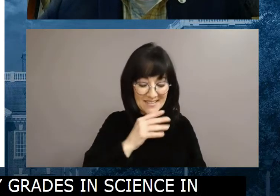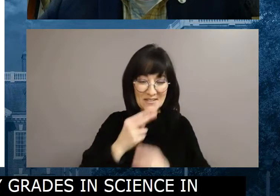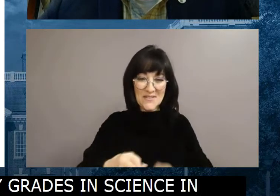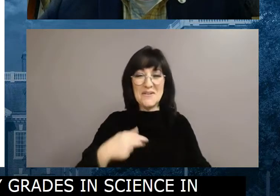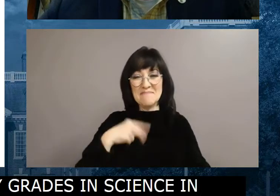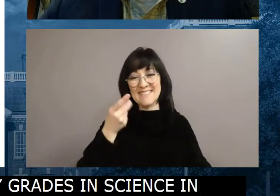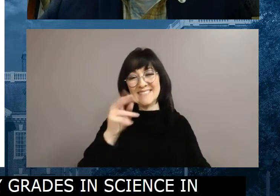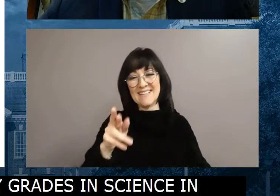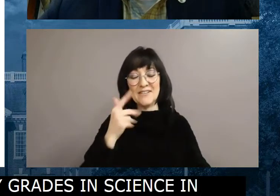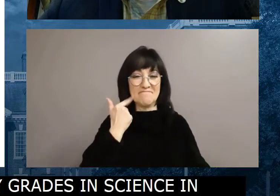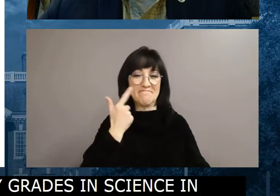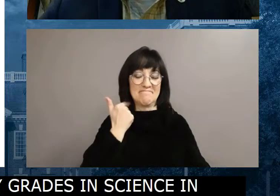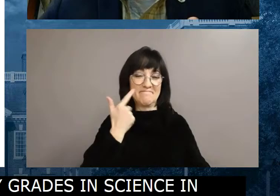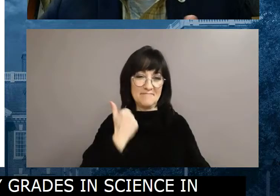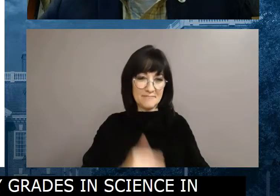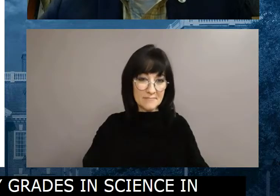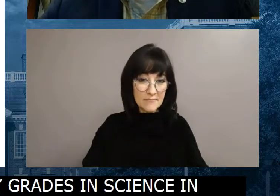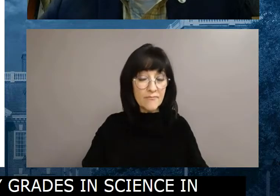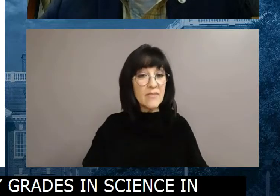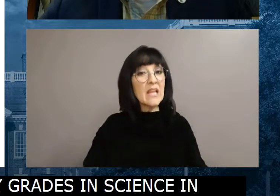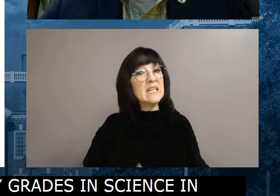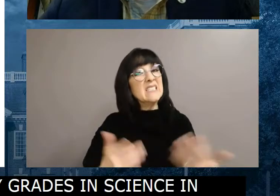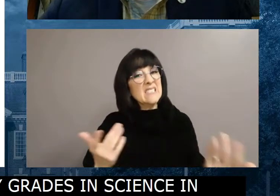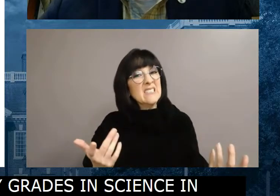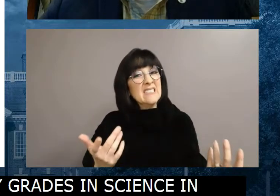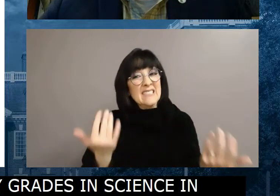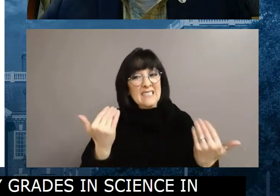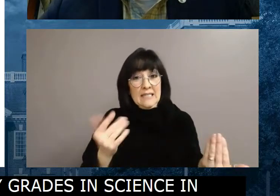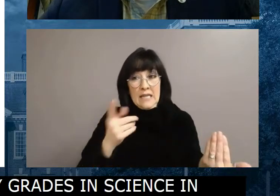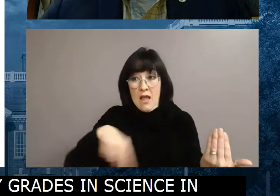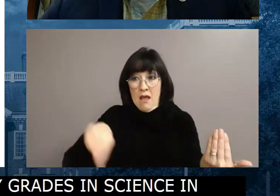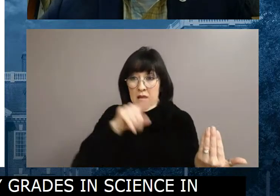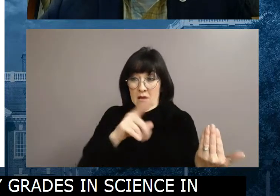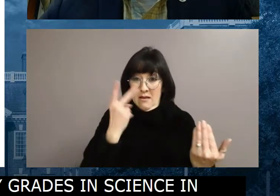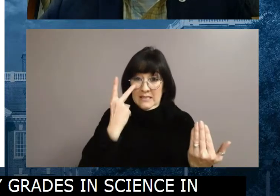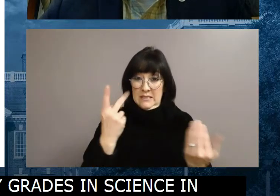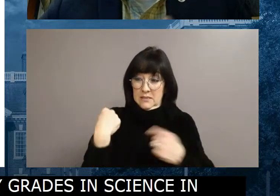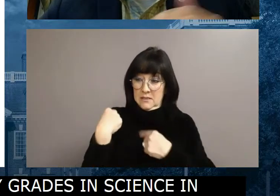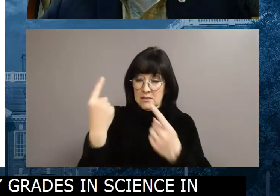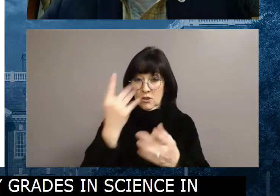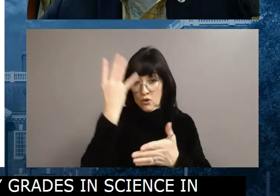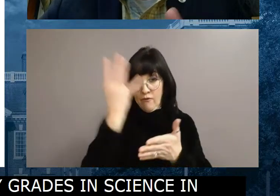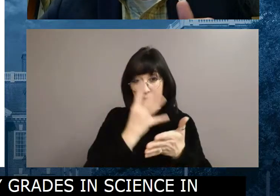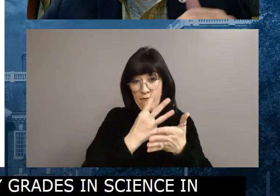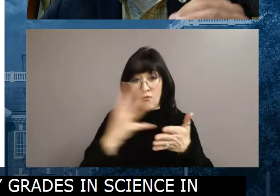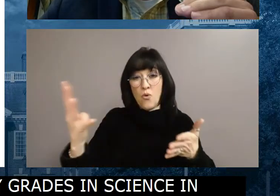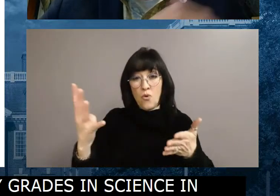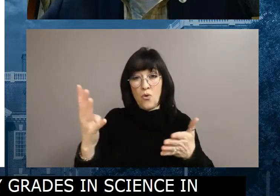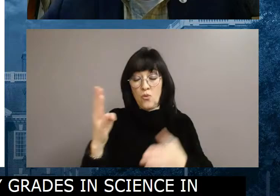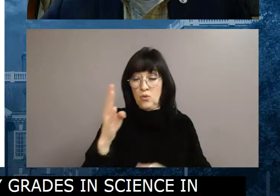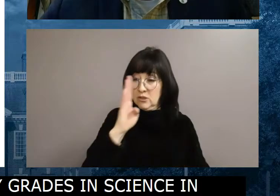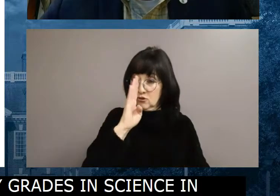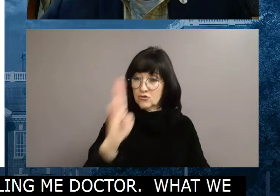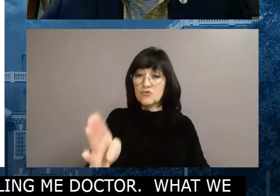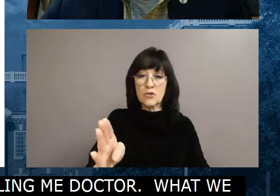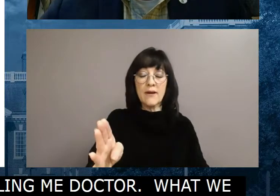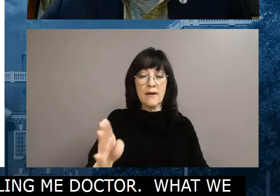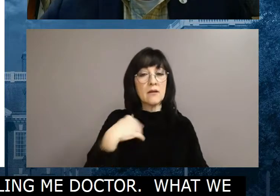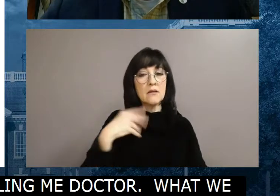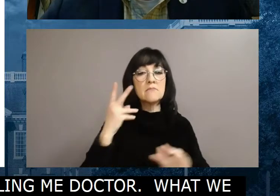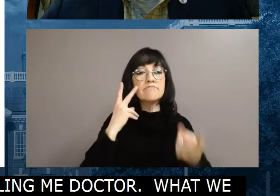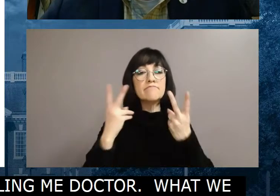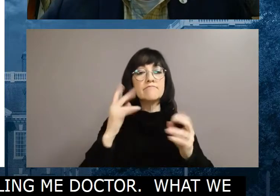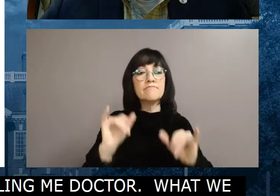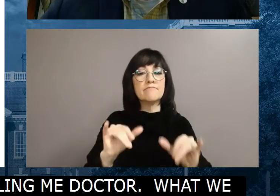started, but we have seen, and I think you've reported now for 4 weeks straight, a small decline in more or less we're off of